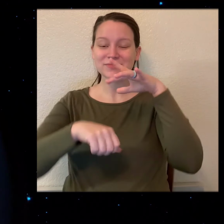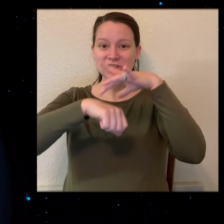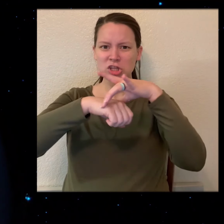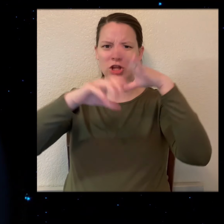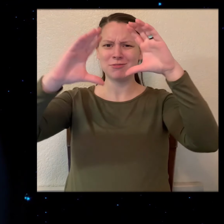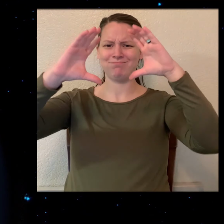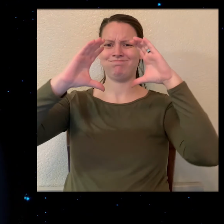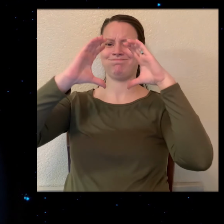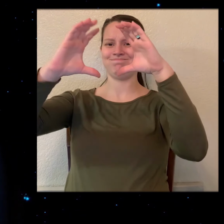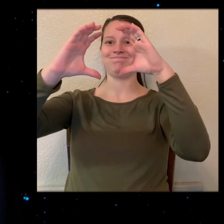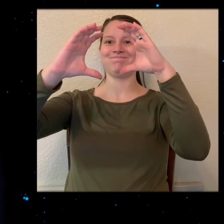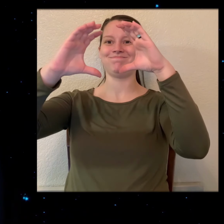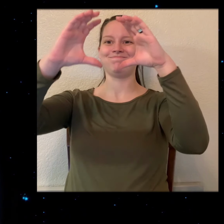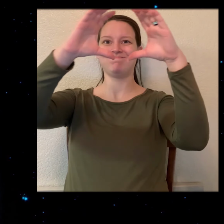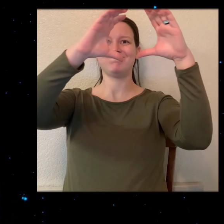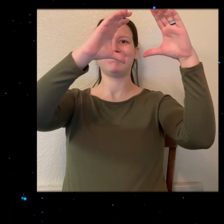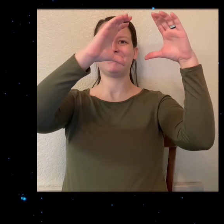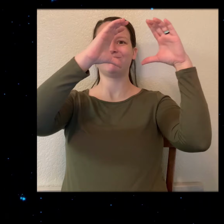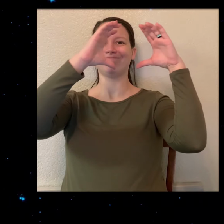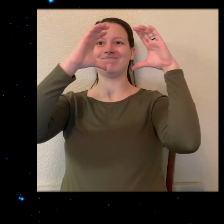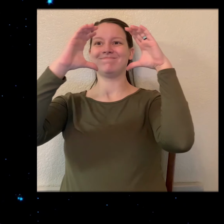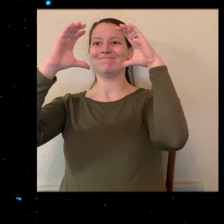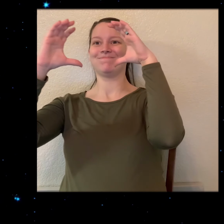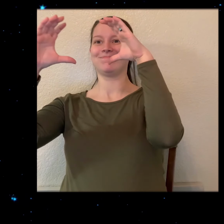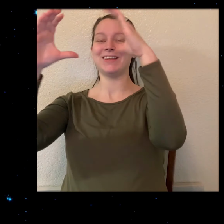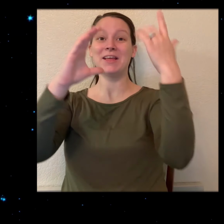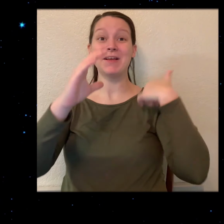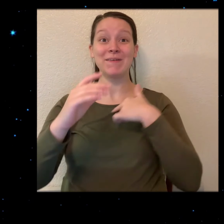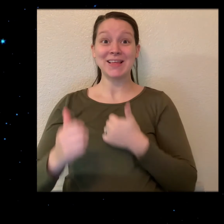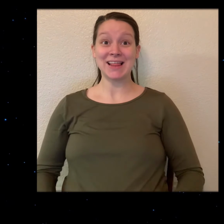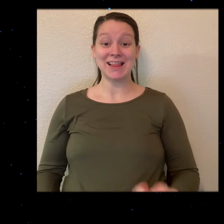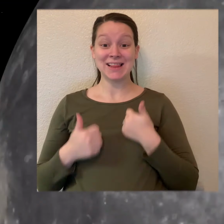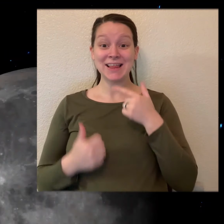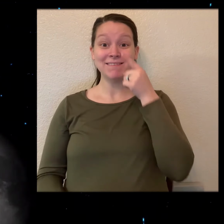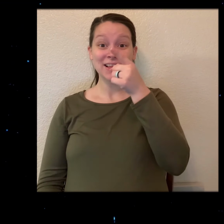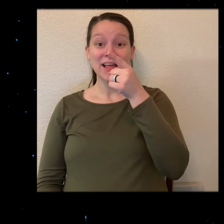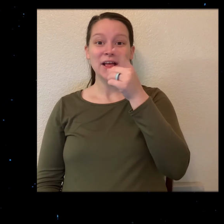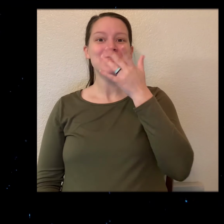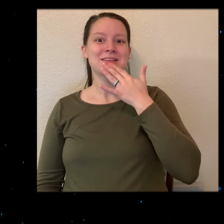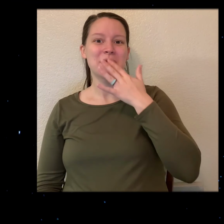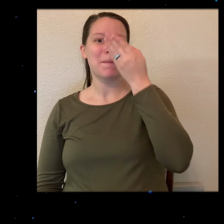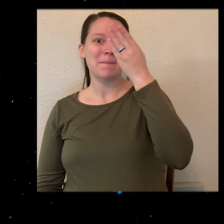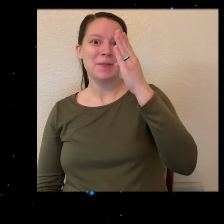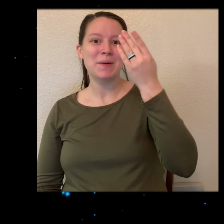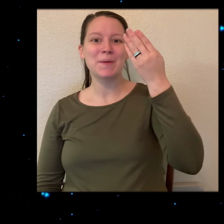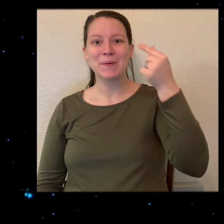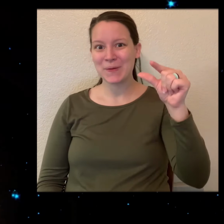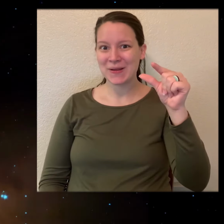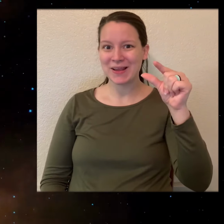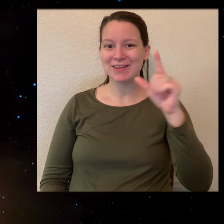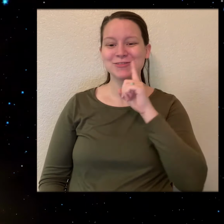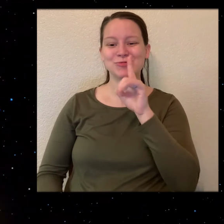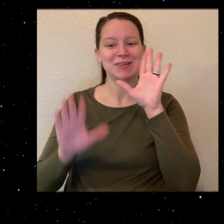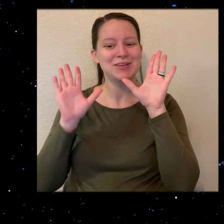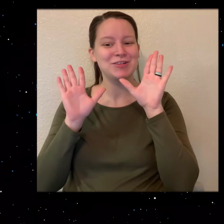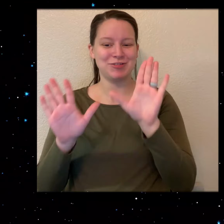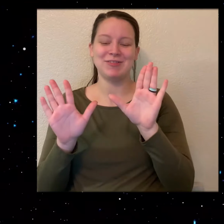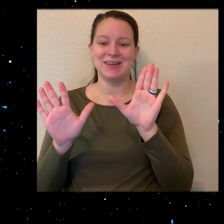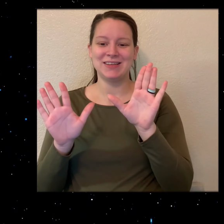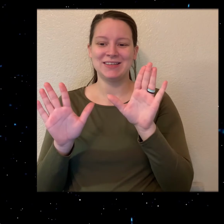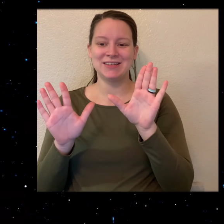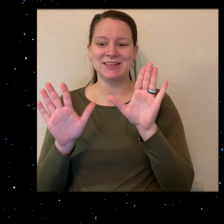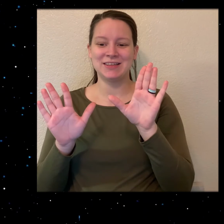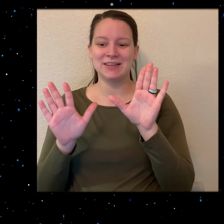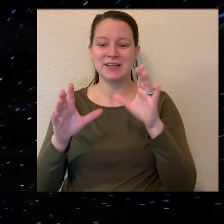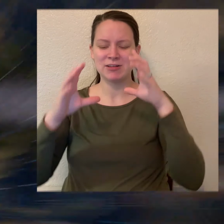Earth is a real big circle floating out in space It's where we live, it's blue and green And the Earth is really great